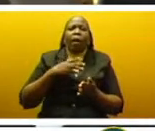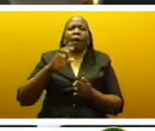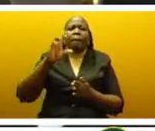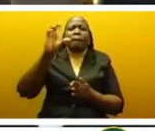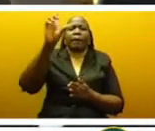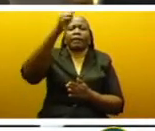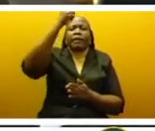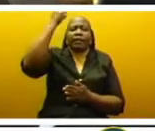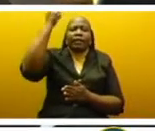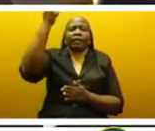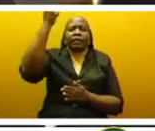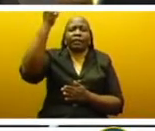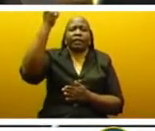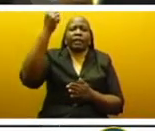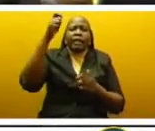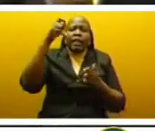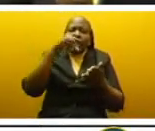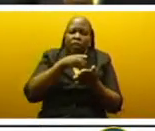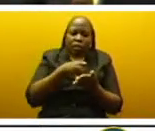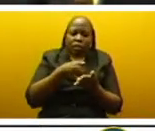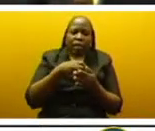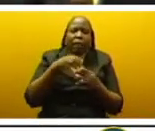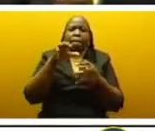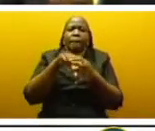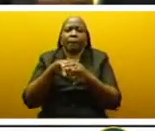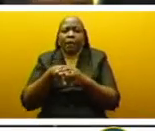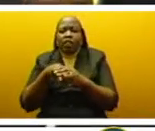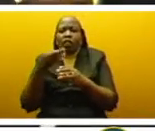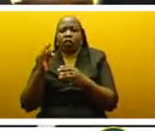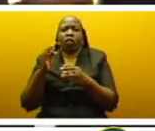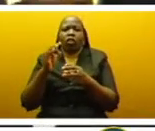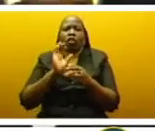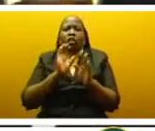including members of commissions,